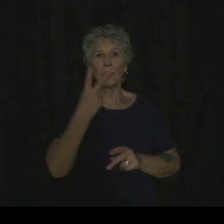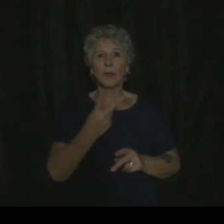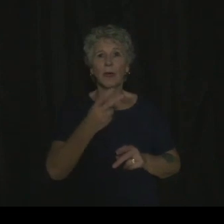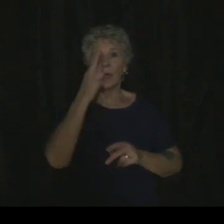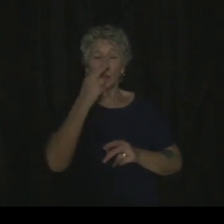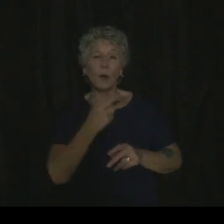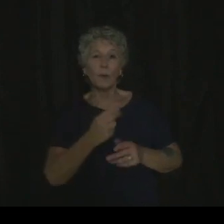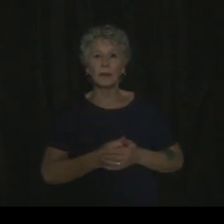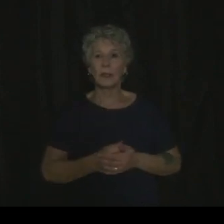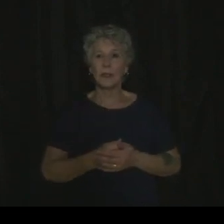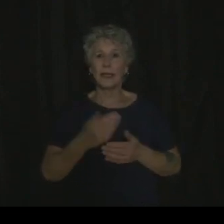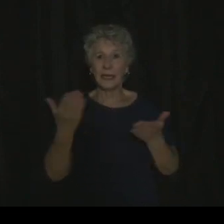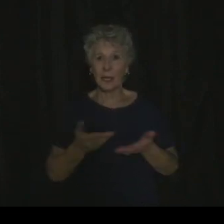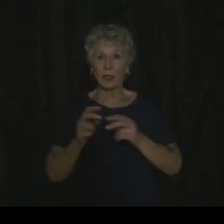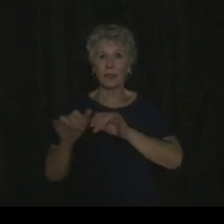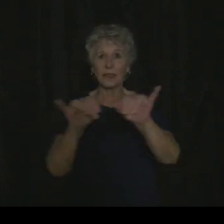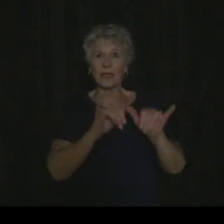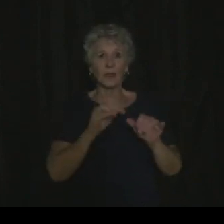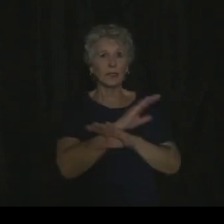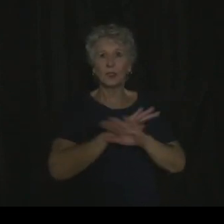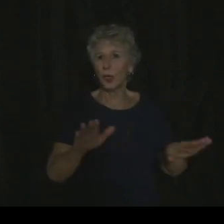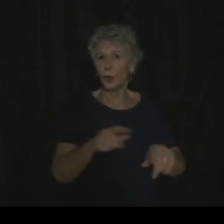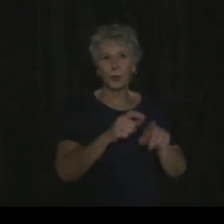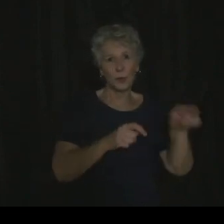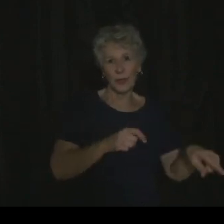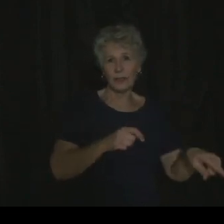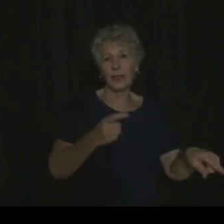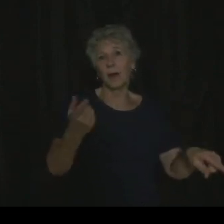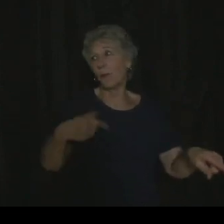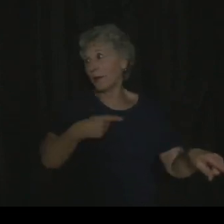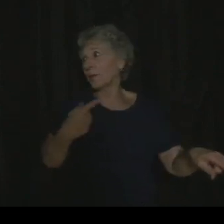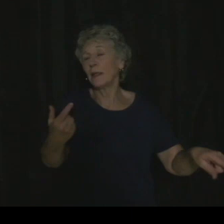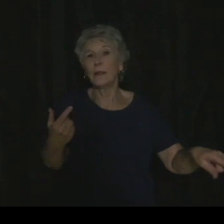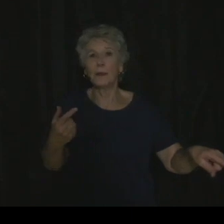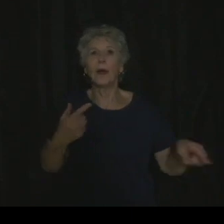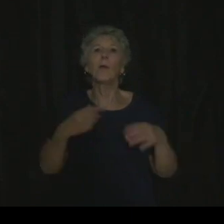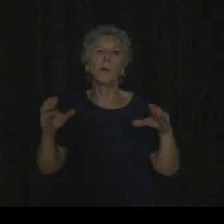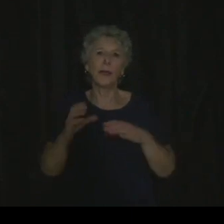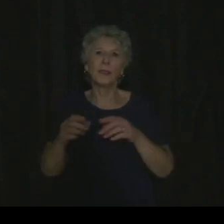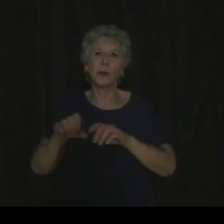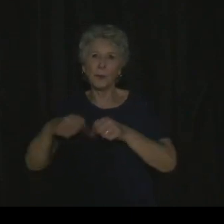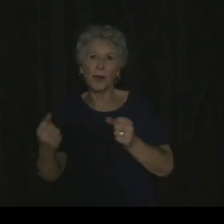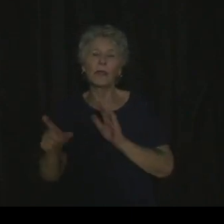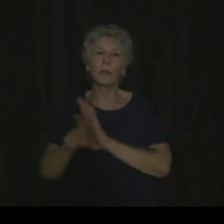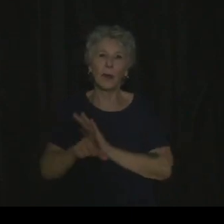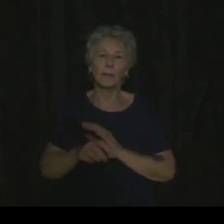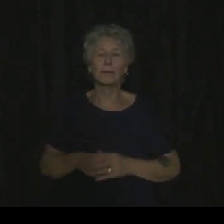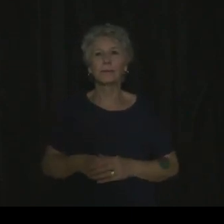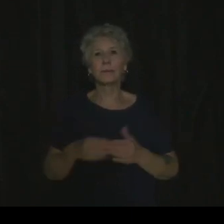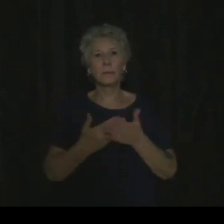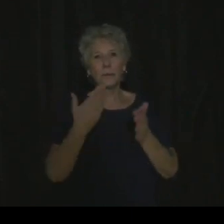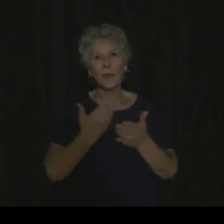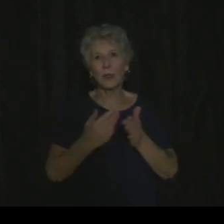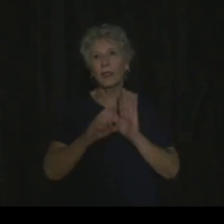you a standard. He says, don't do this. And what do? You do it. It makes you more bitter. And a classic example of this is, I